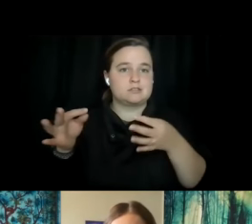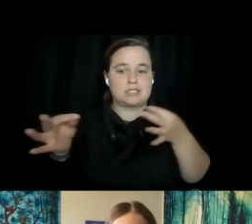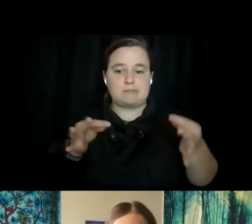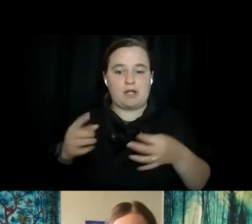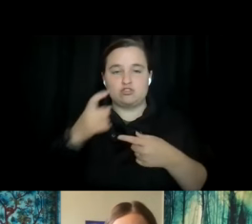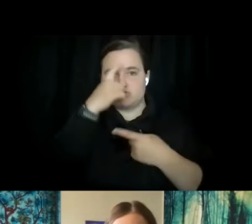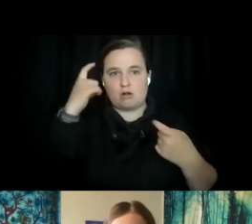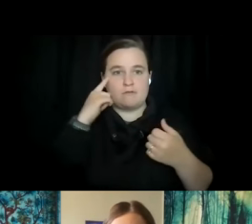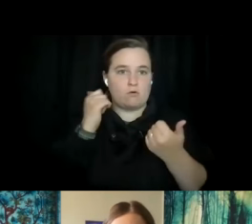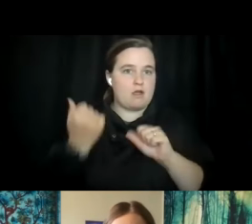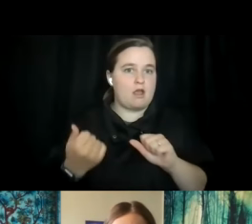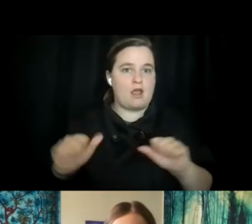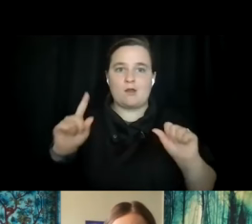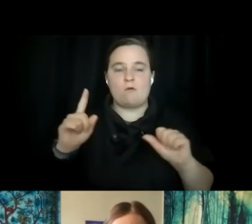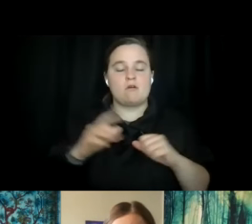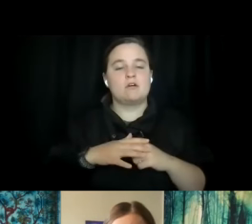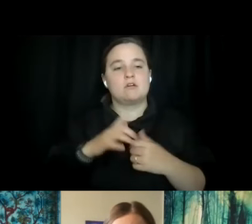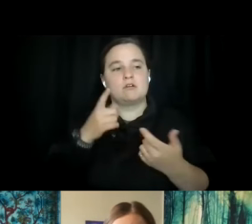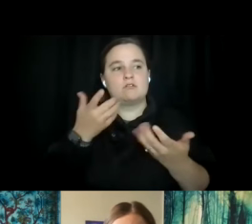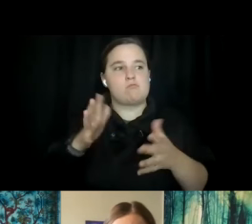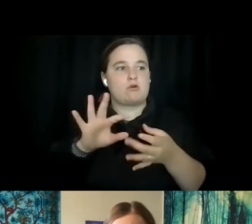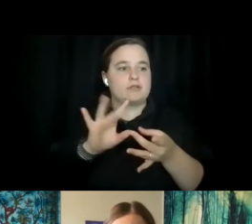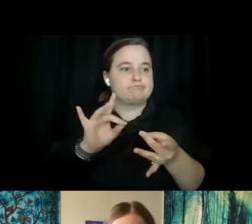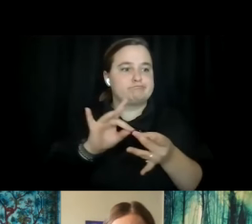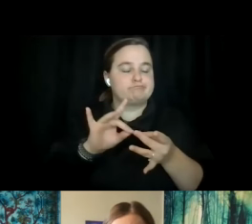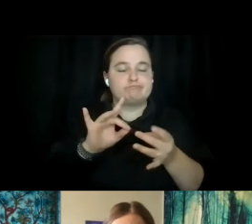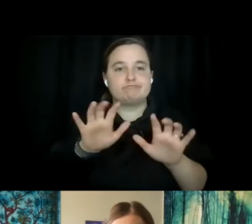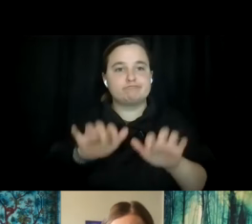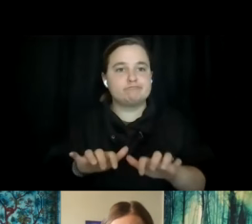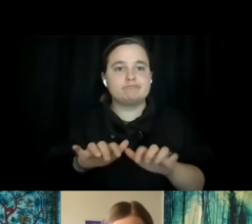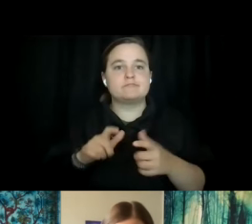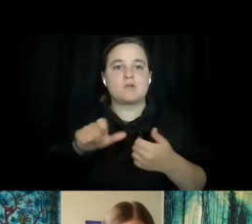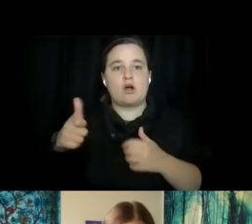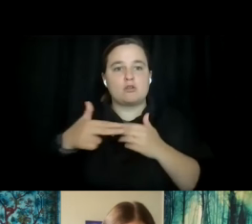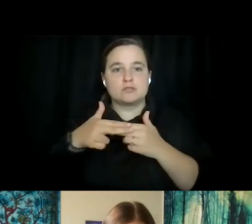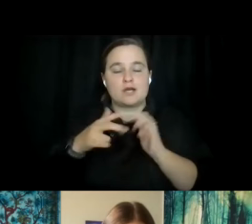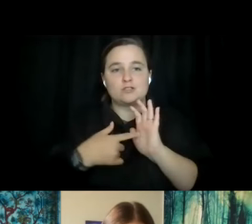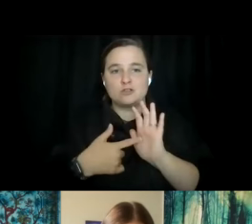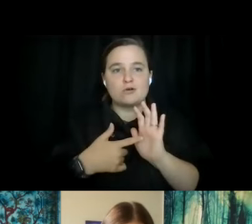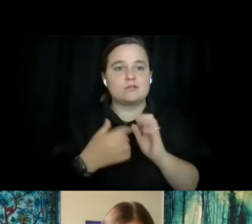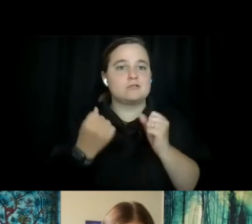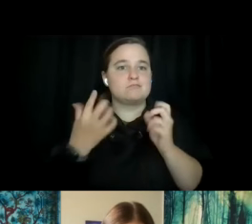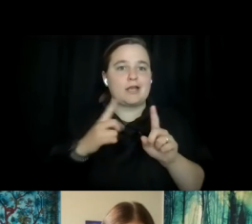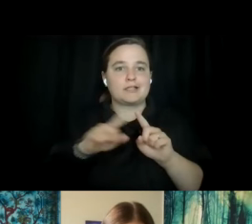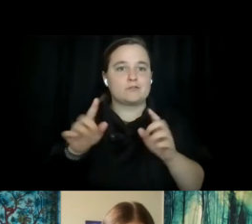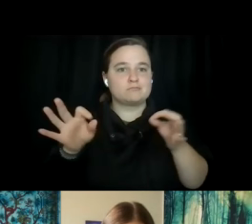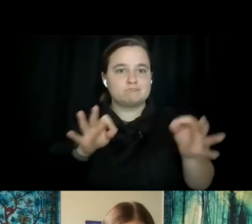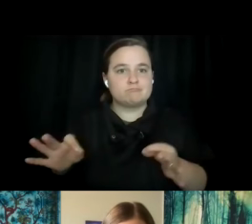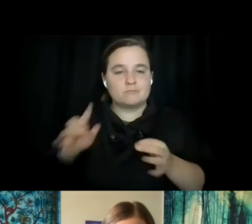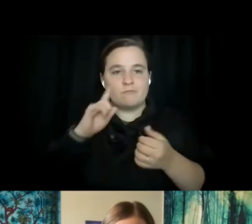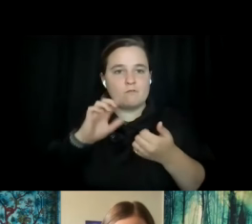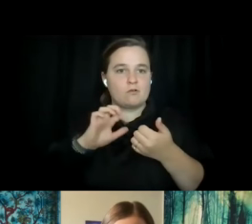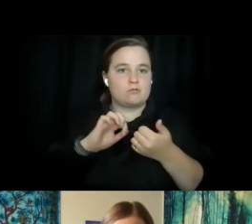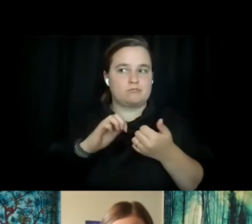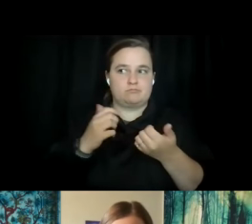As y'all shared in the chat, as the other slide showed, there's a lot of ways of defining trauma. And